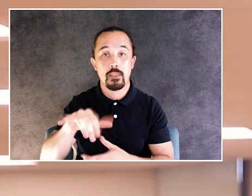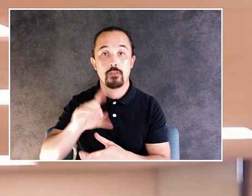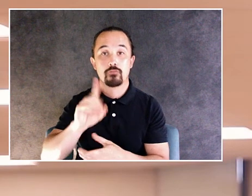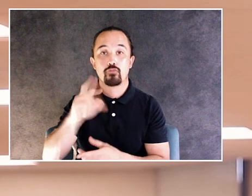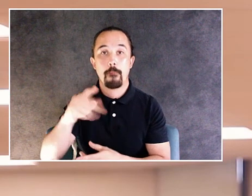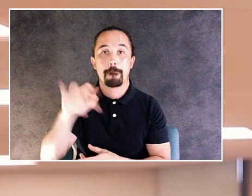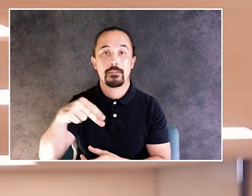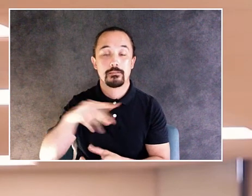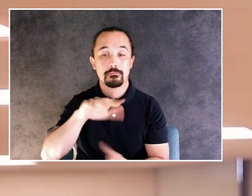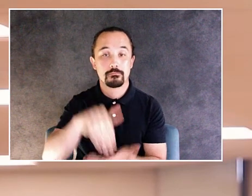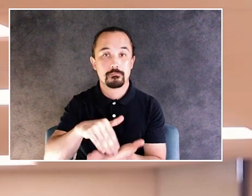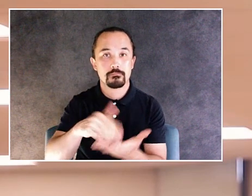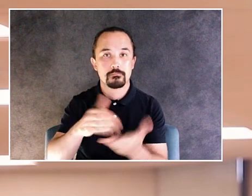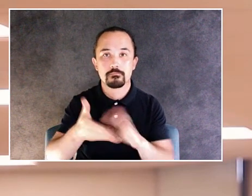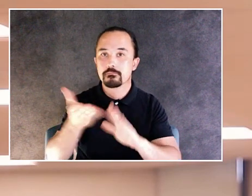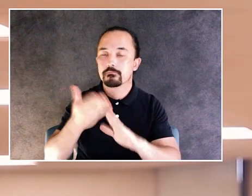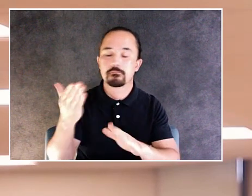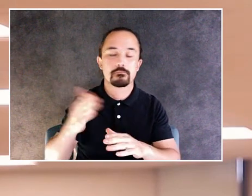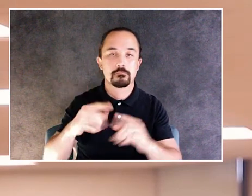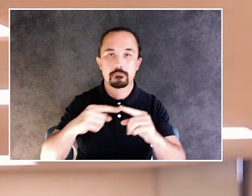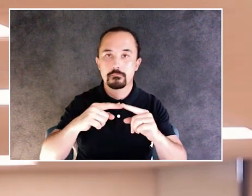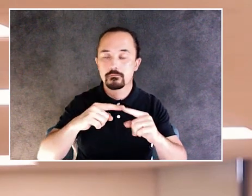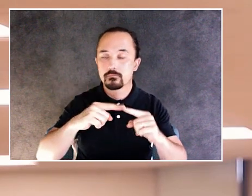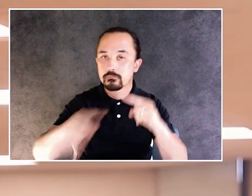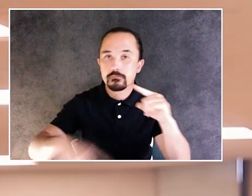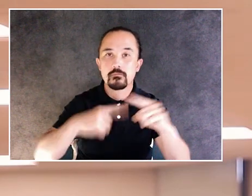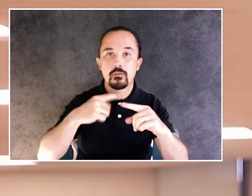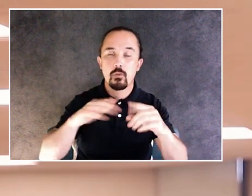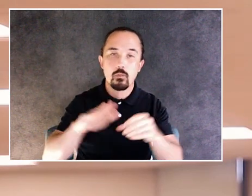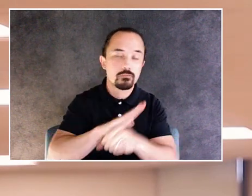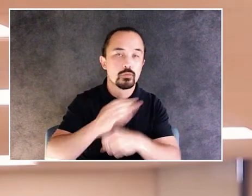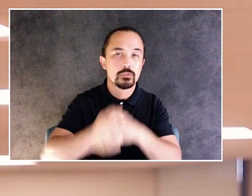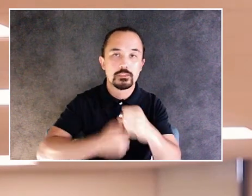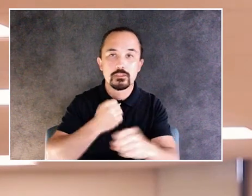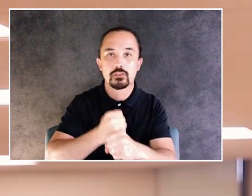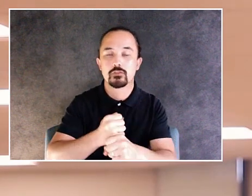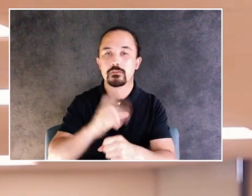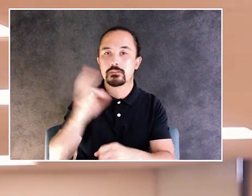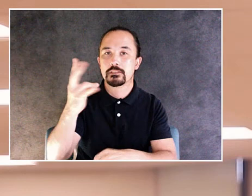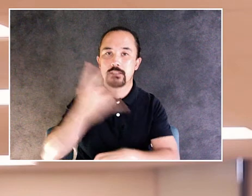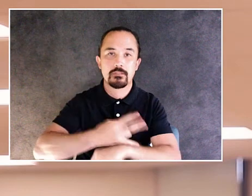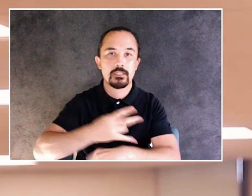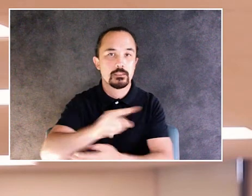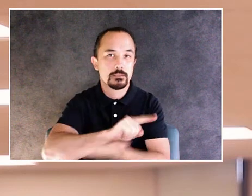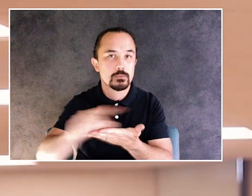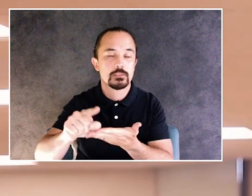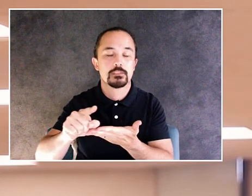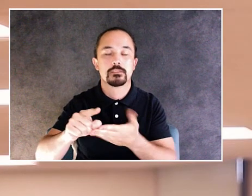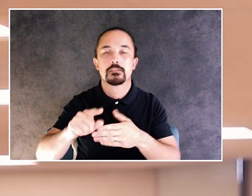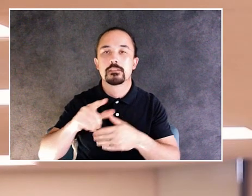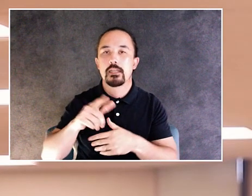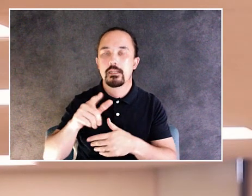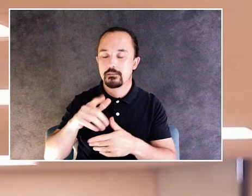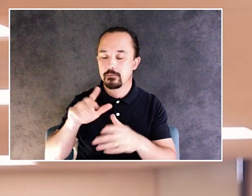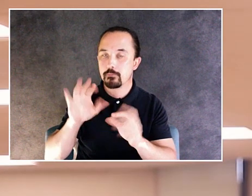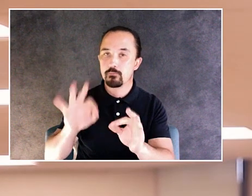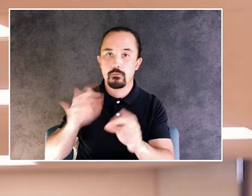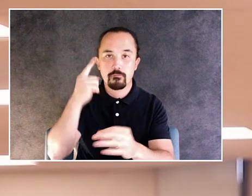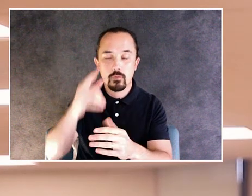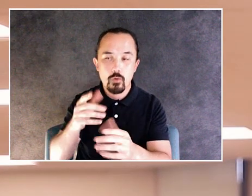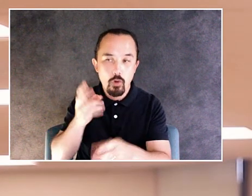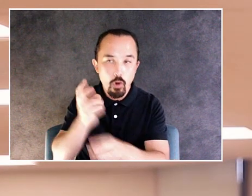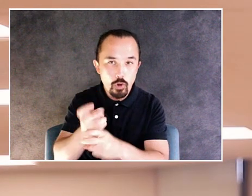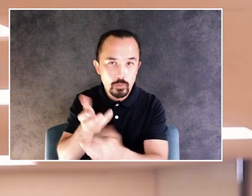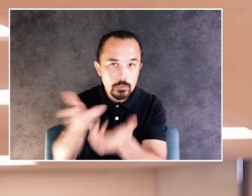year long, 24 hours a day, 7 days a week, and serves as a portal of entry for hard-to-engage homeless individuals